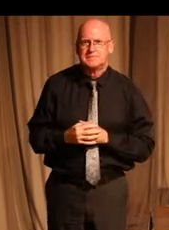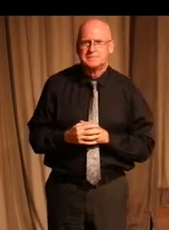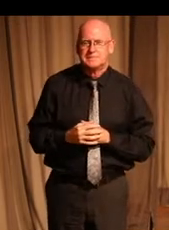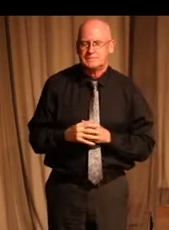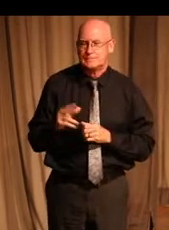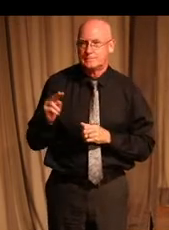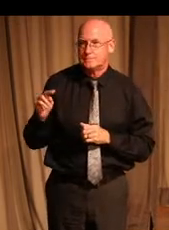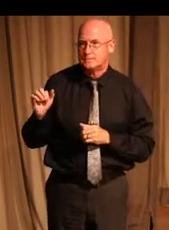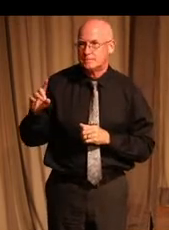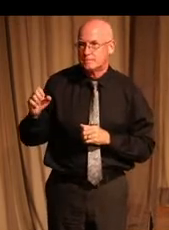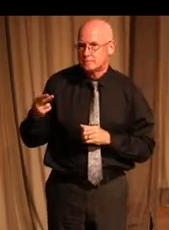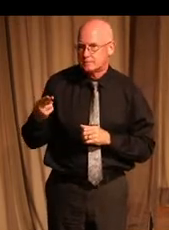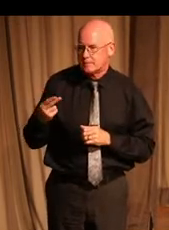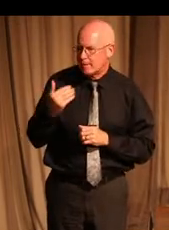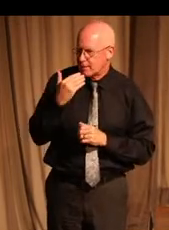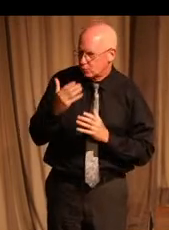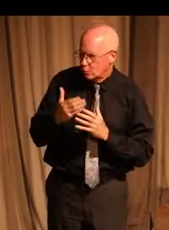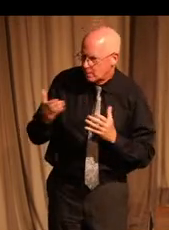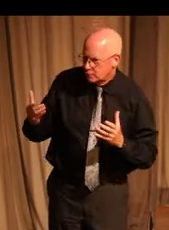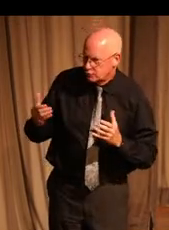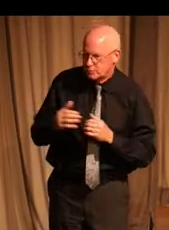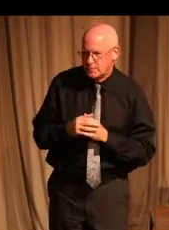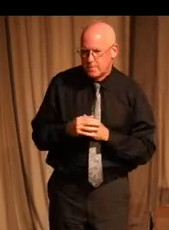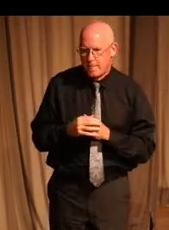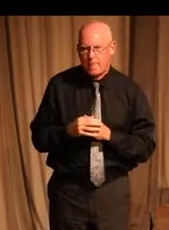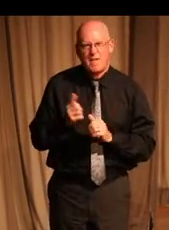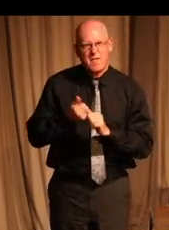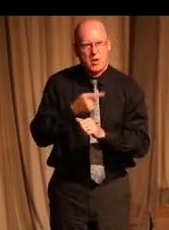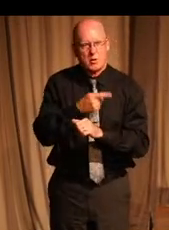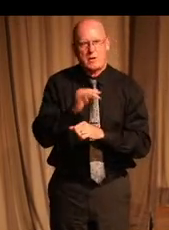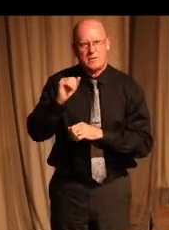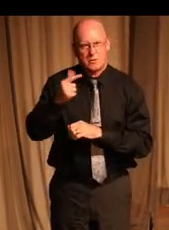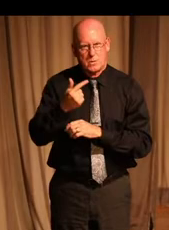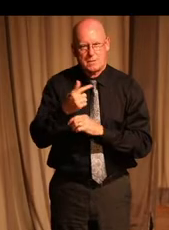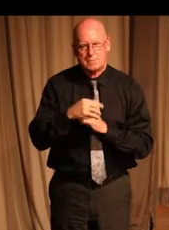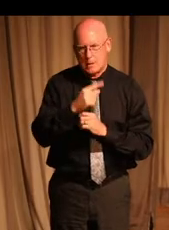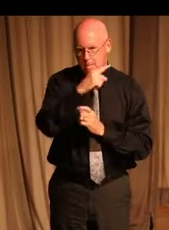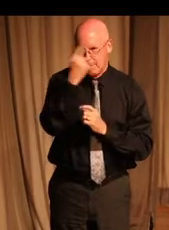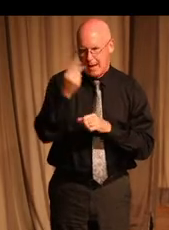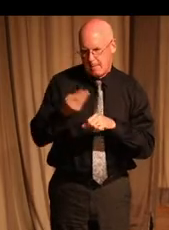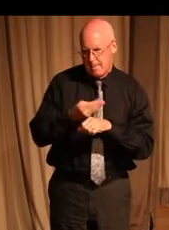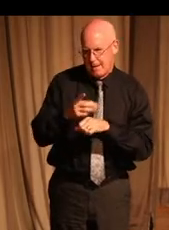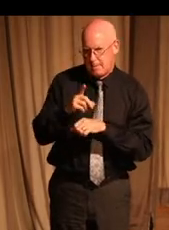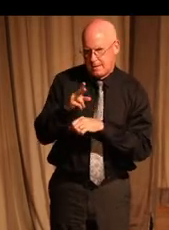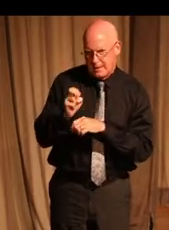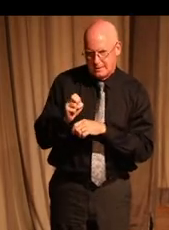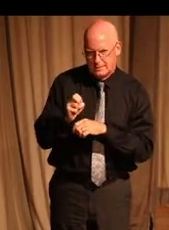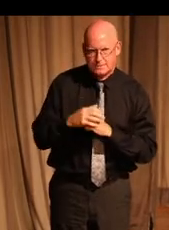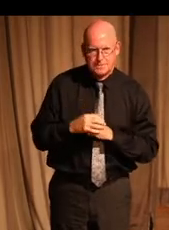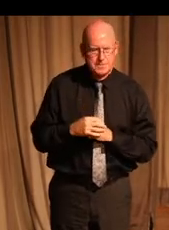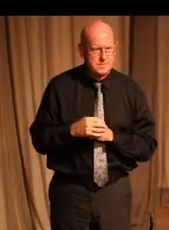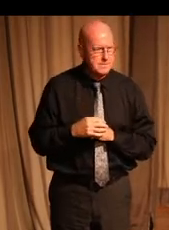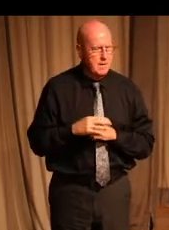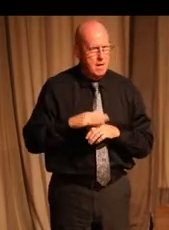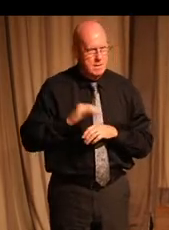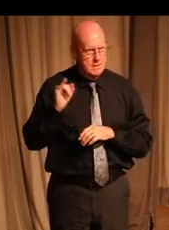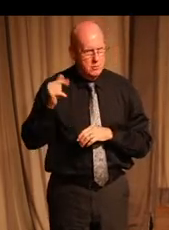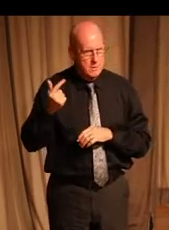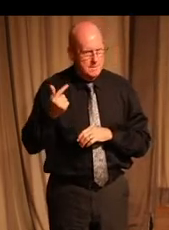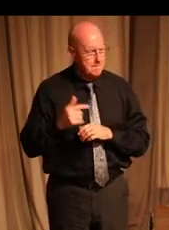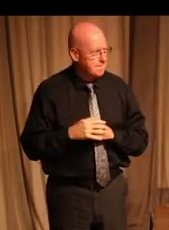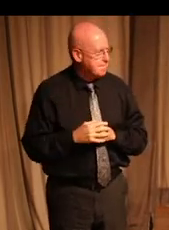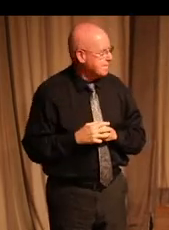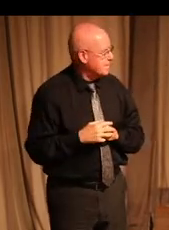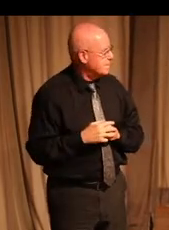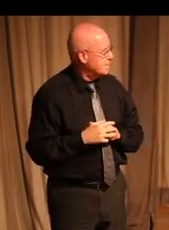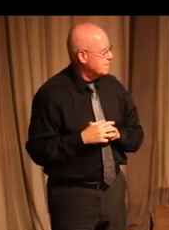Nadege, thank you so much. Nadege Green, follow her on Instagram, Black Miami Dade, one of my favorite accounts.